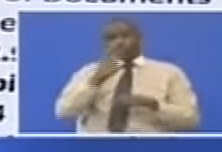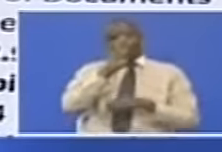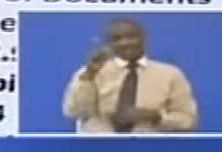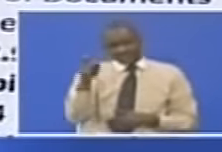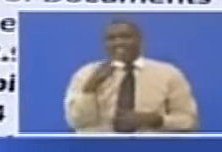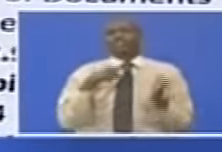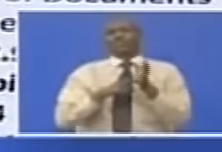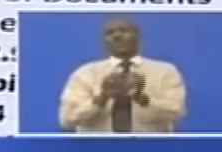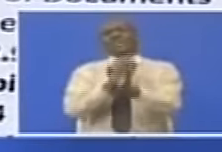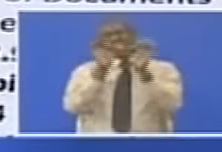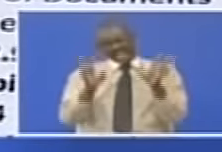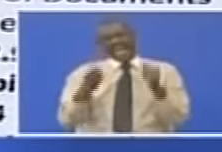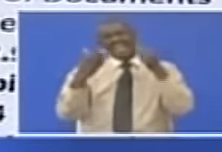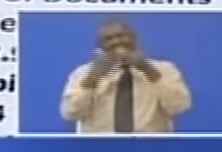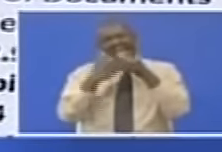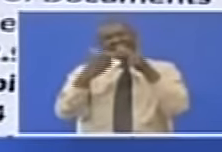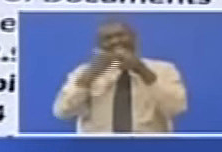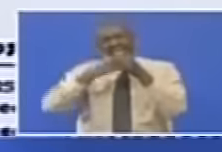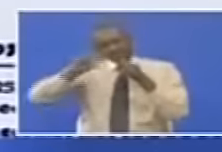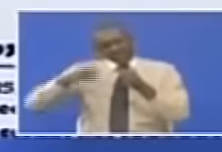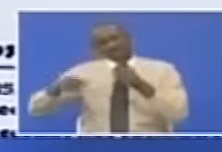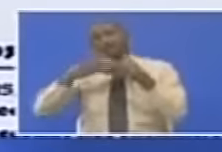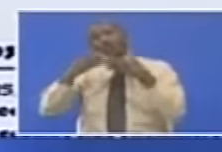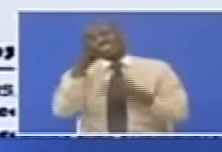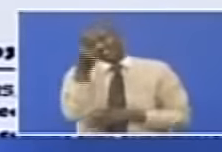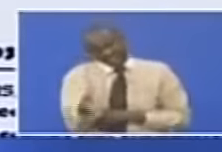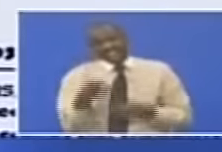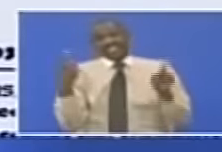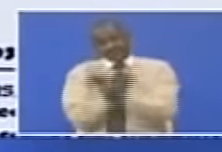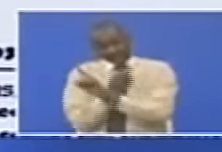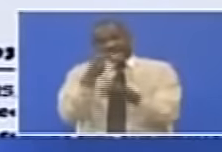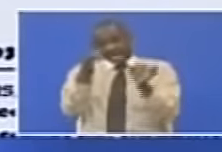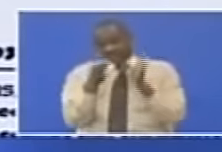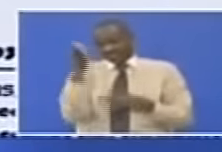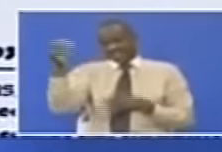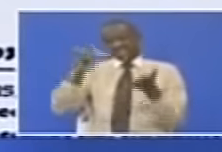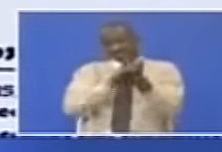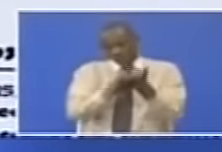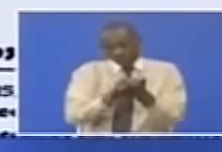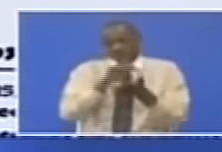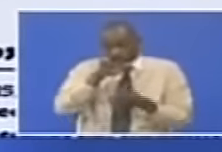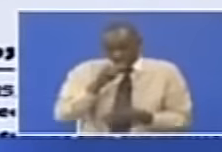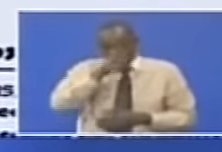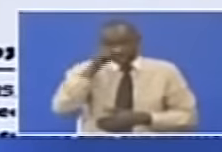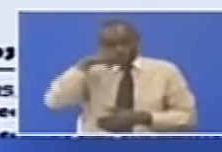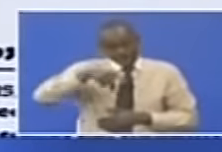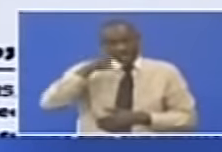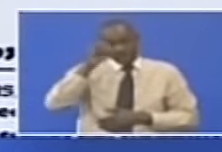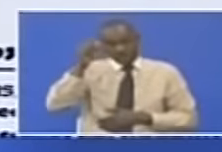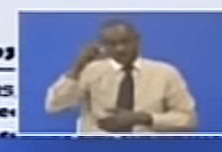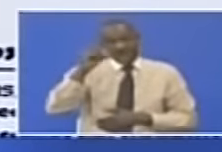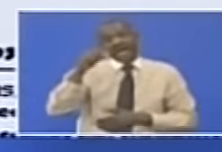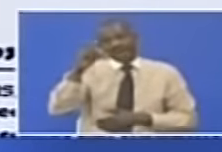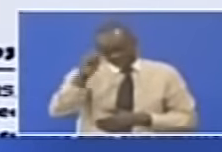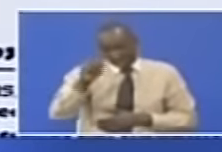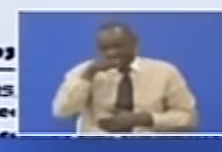that indicated the $909 million that was kept in an offshore account in New York operated by J.P. Morgan was wired to J.P.